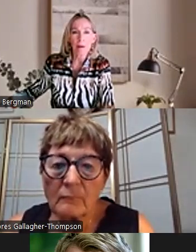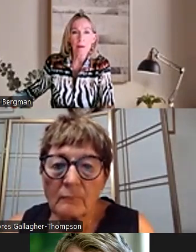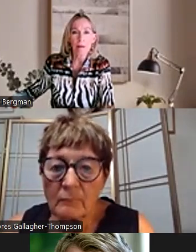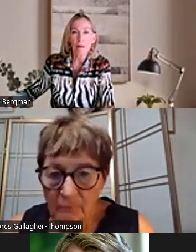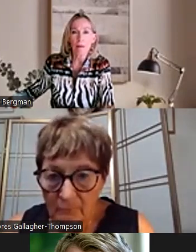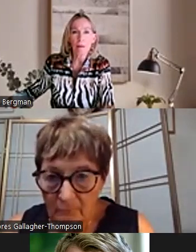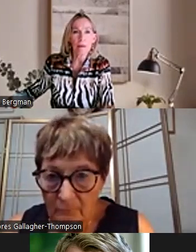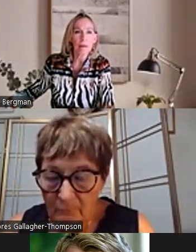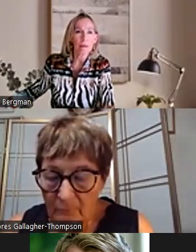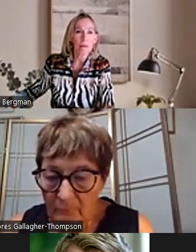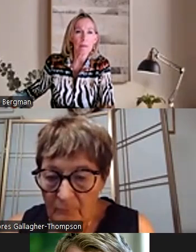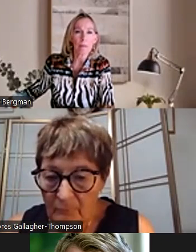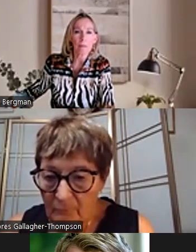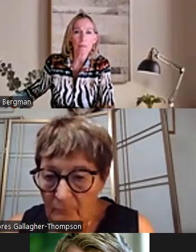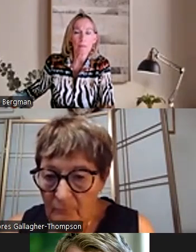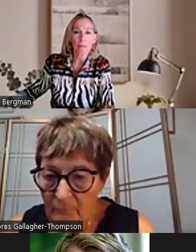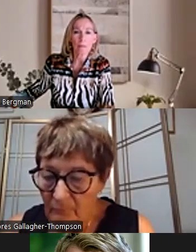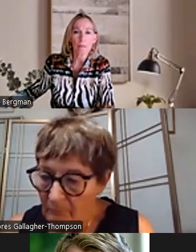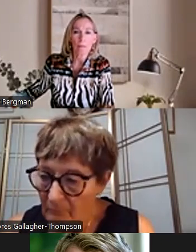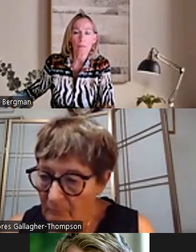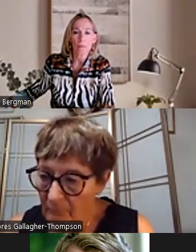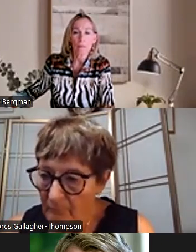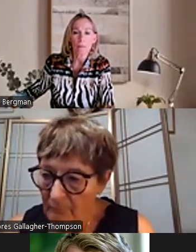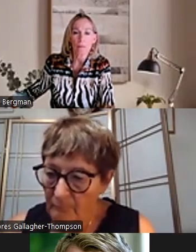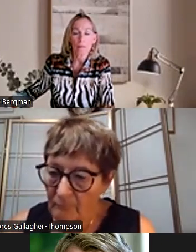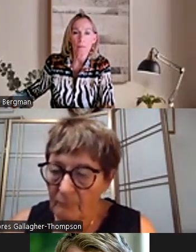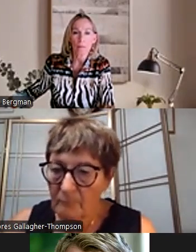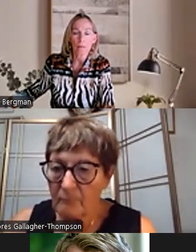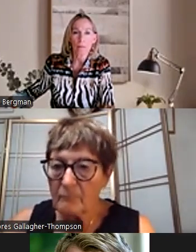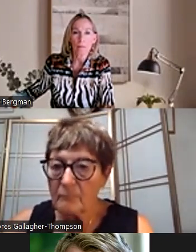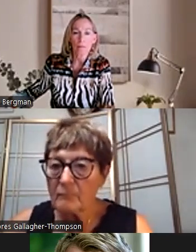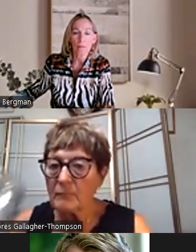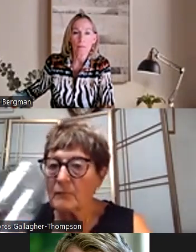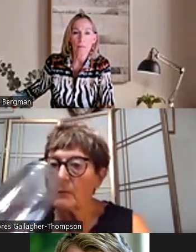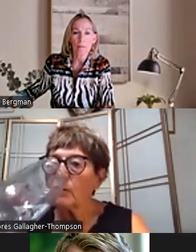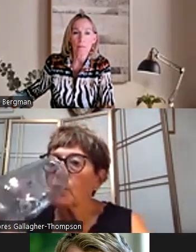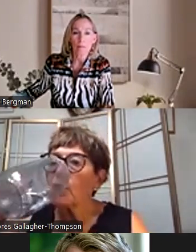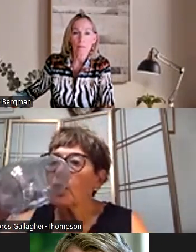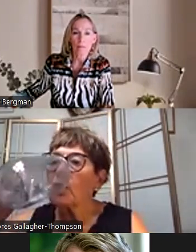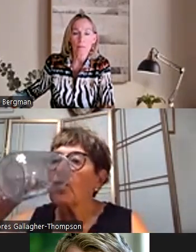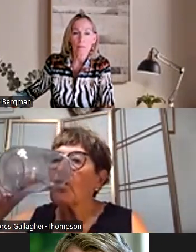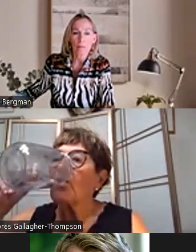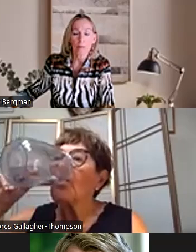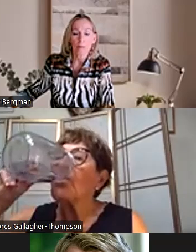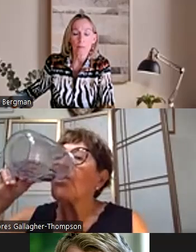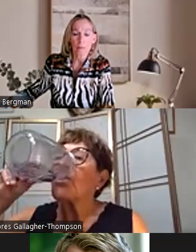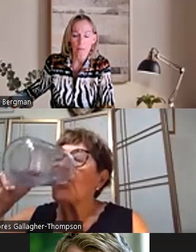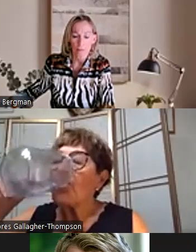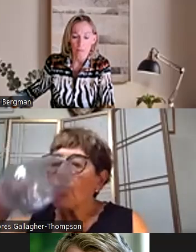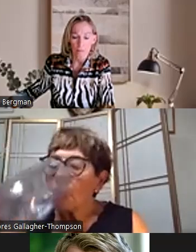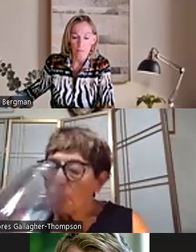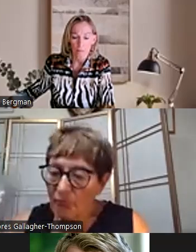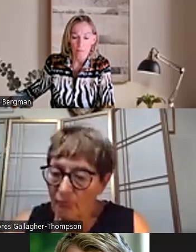would like to see if it's possible to get kind of a